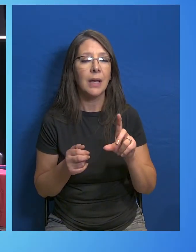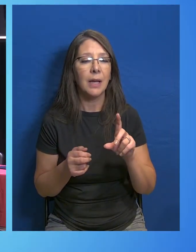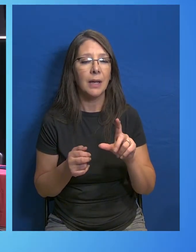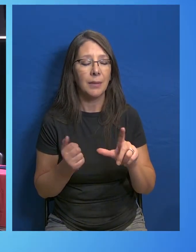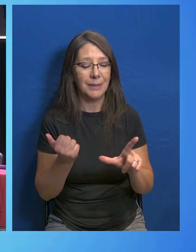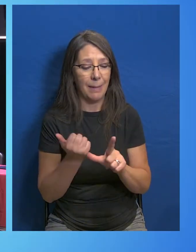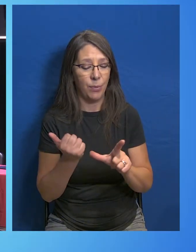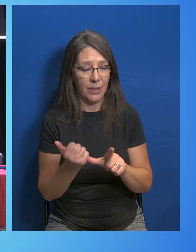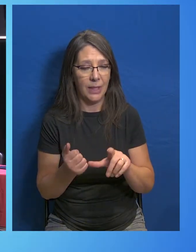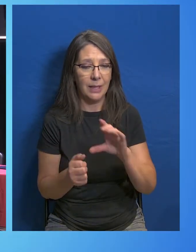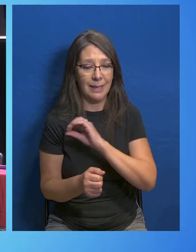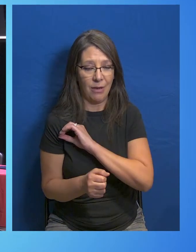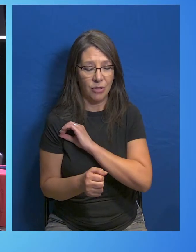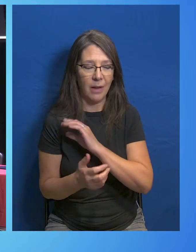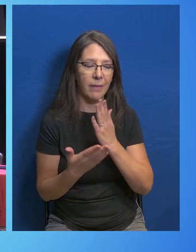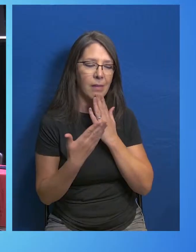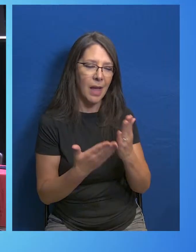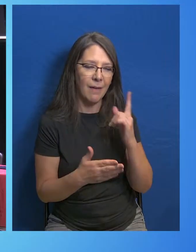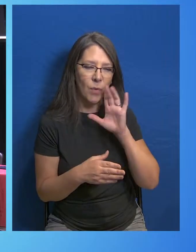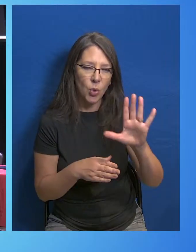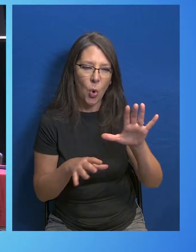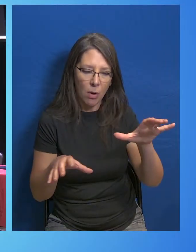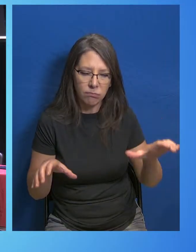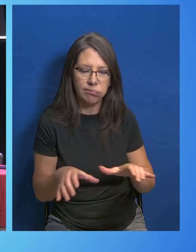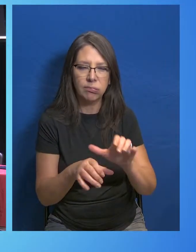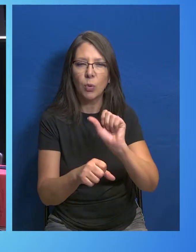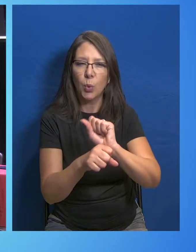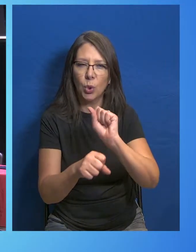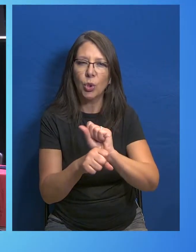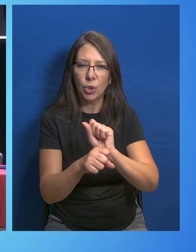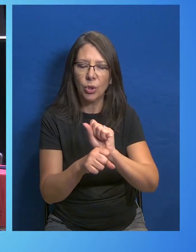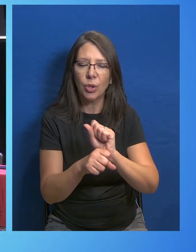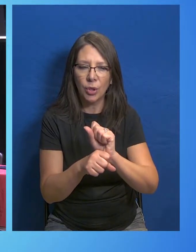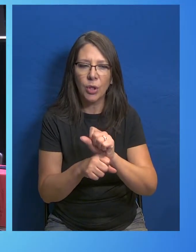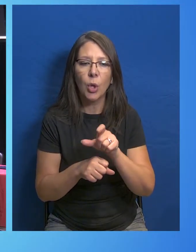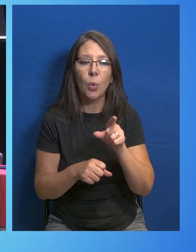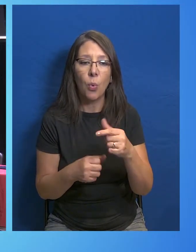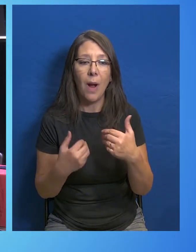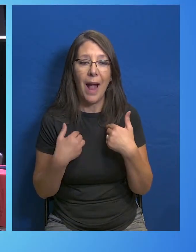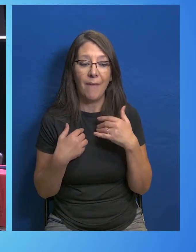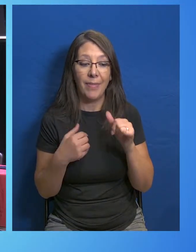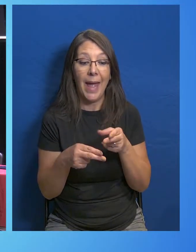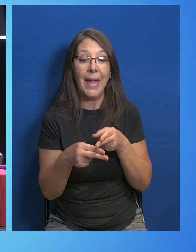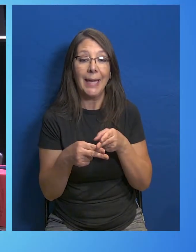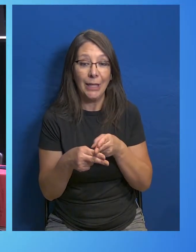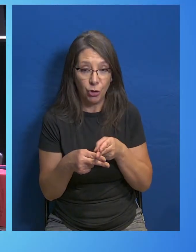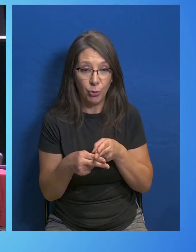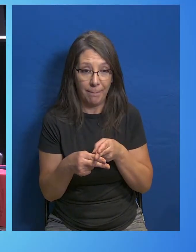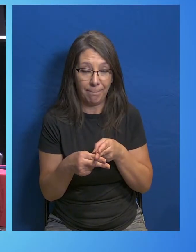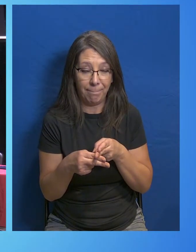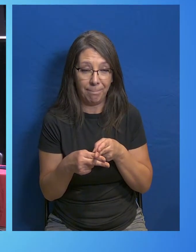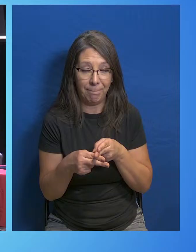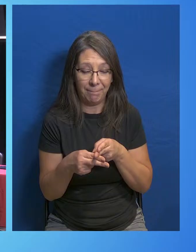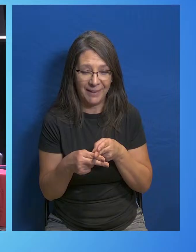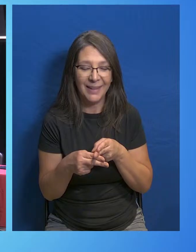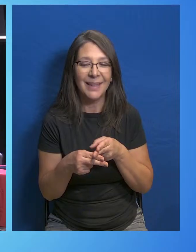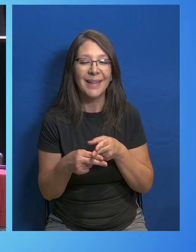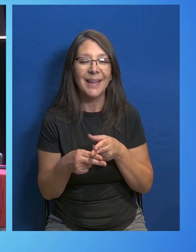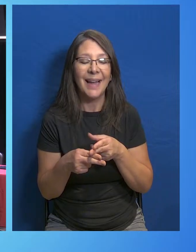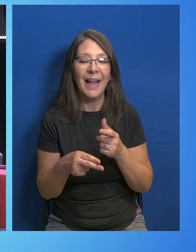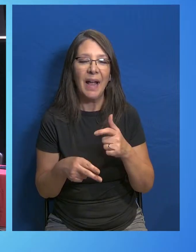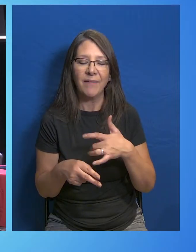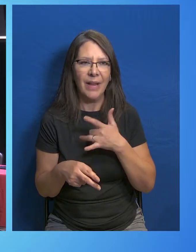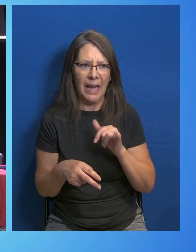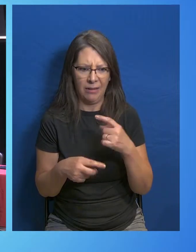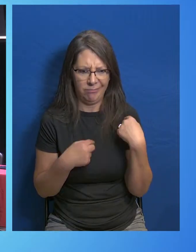appreciate all the work that you've put in, especially since you carry the title of interim, but I feel like you've definitely been